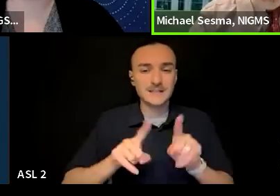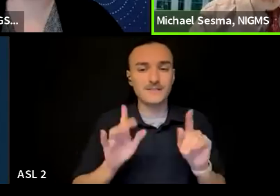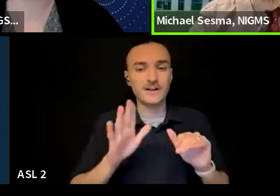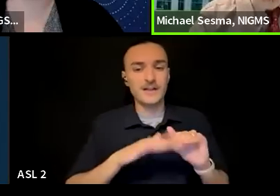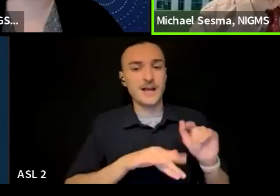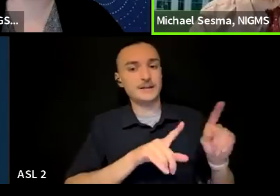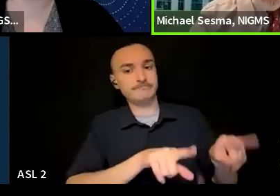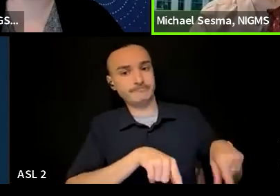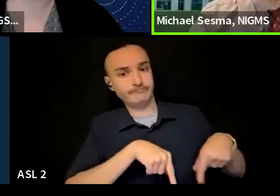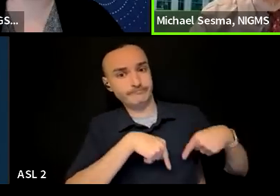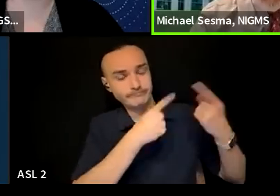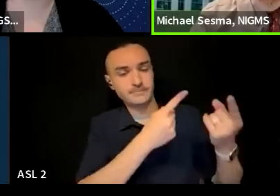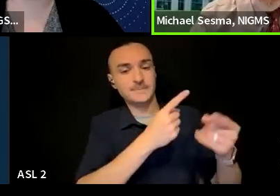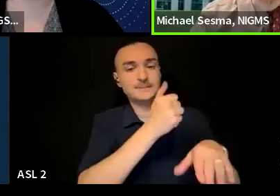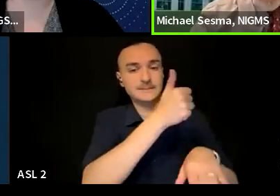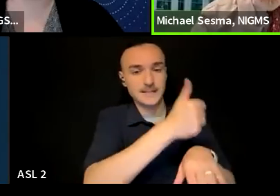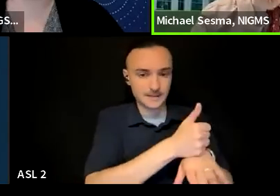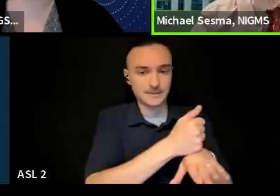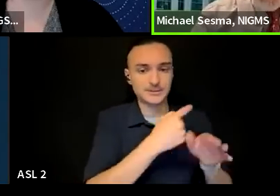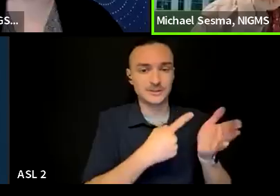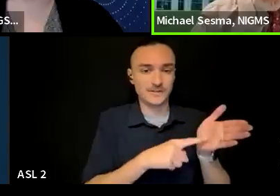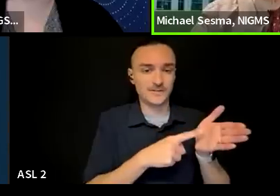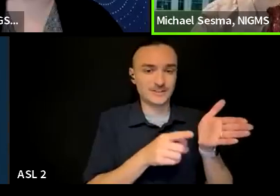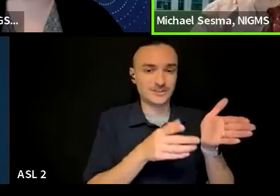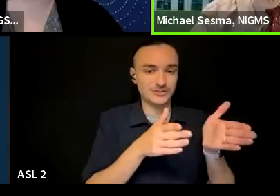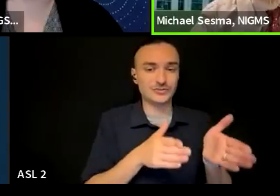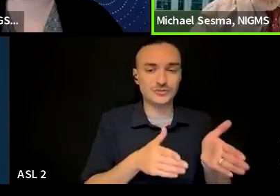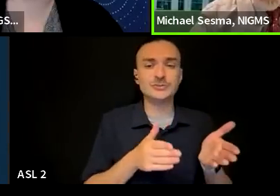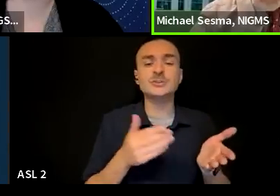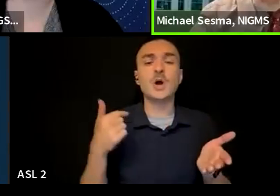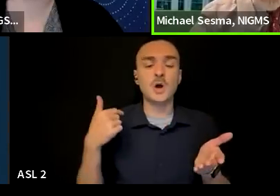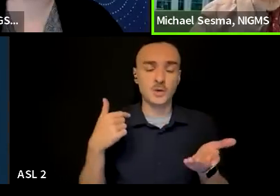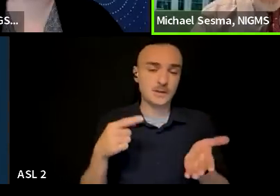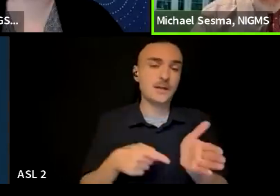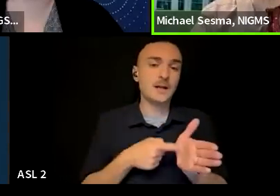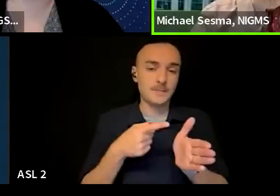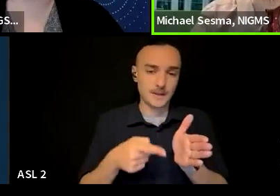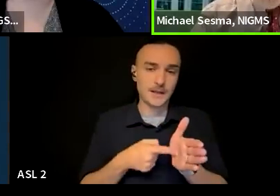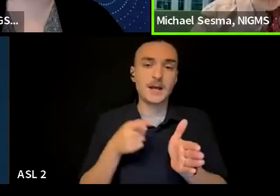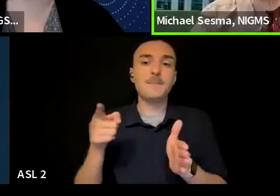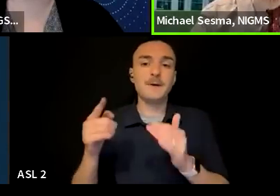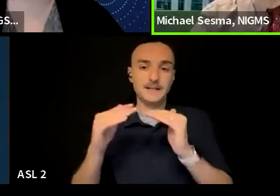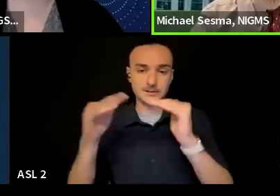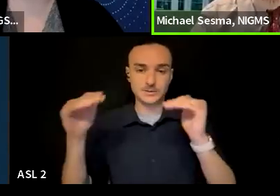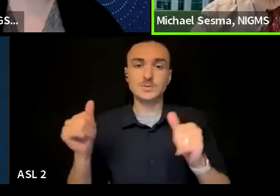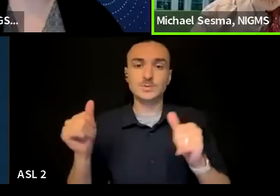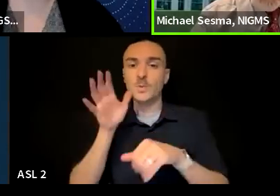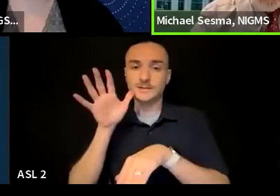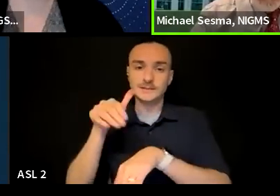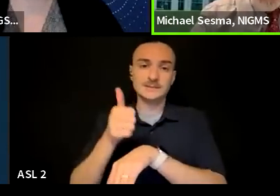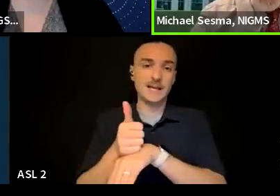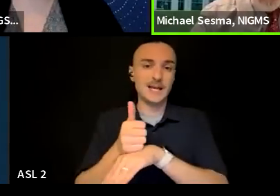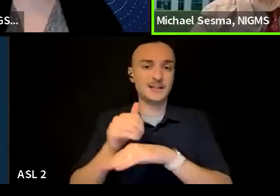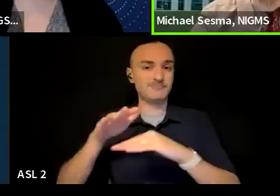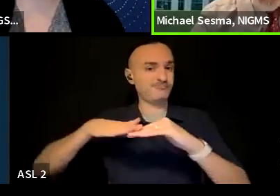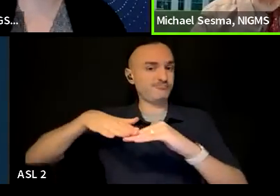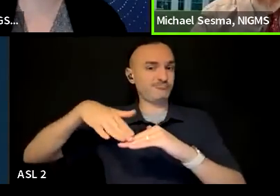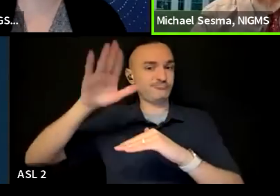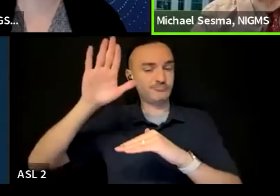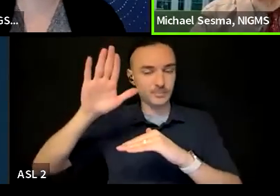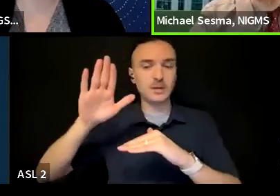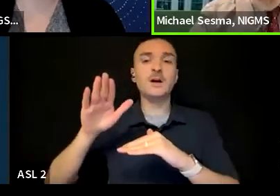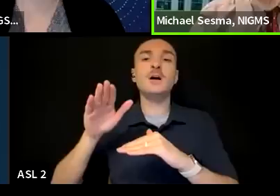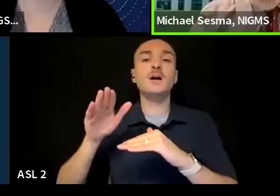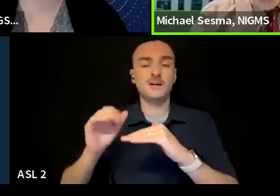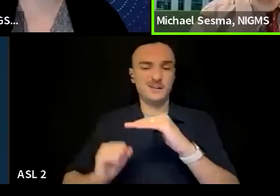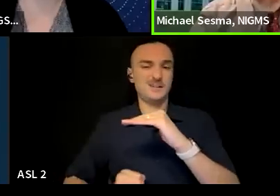some institutes do publish a pay line for which there's a high probability of funding up to a certain